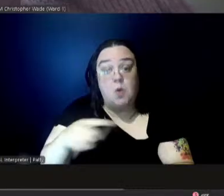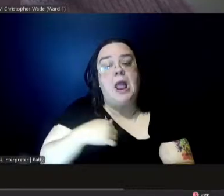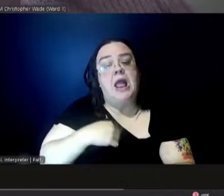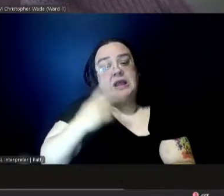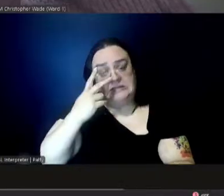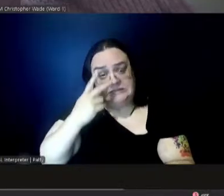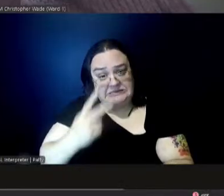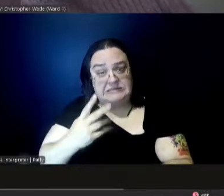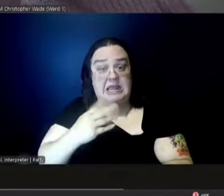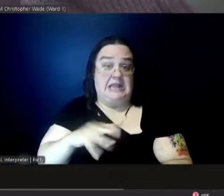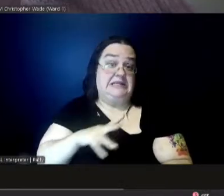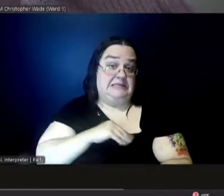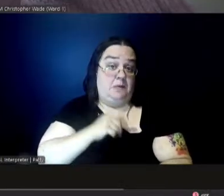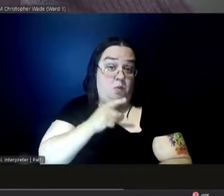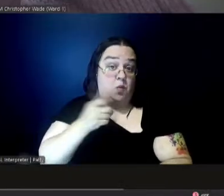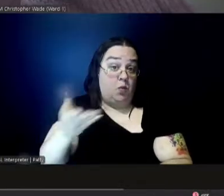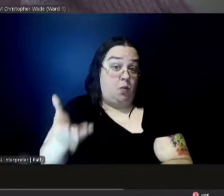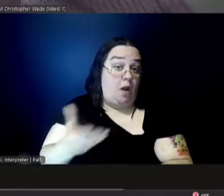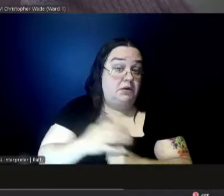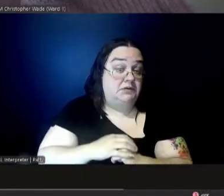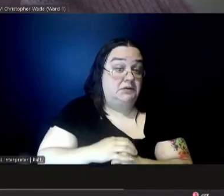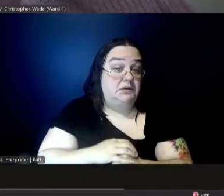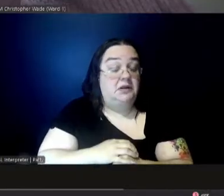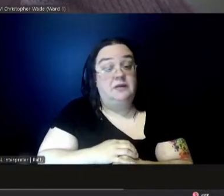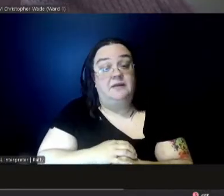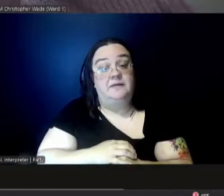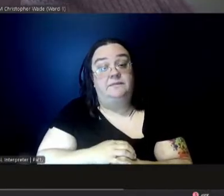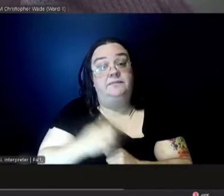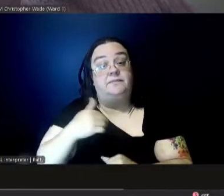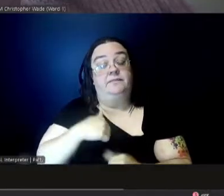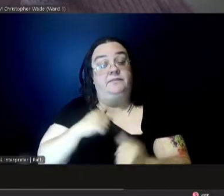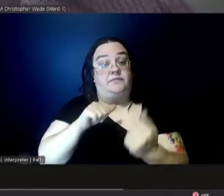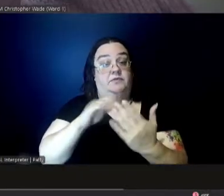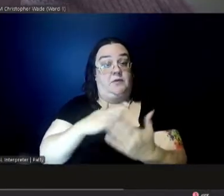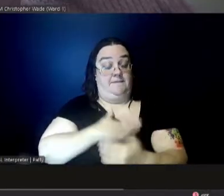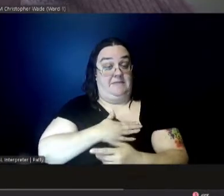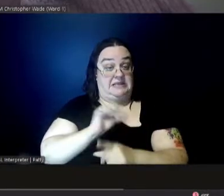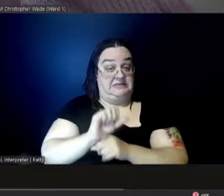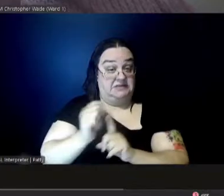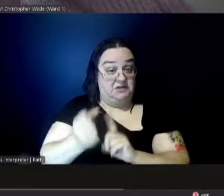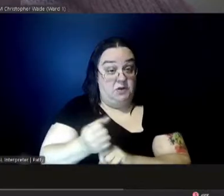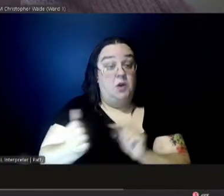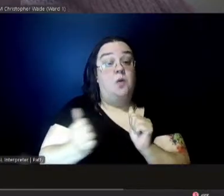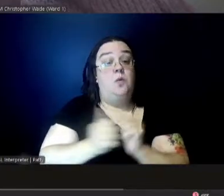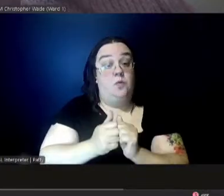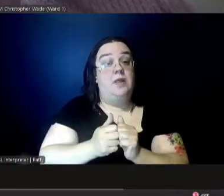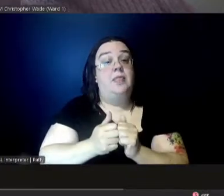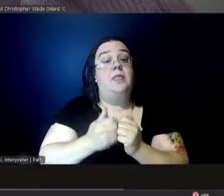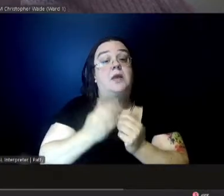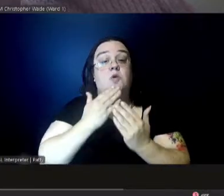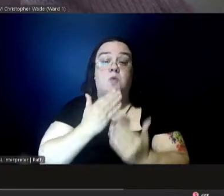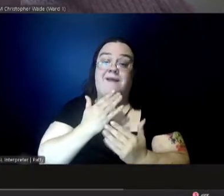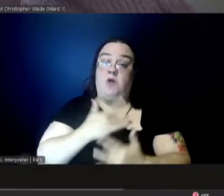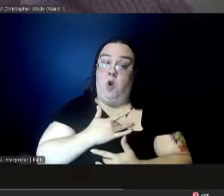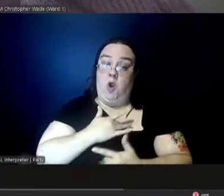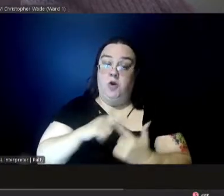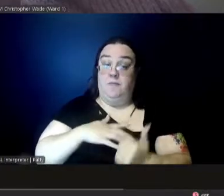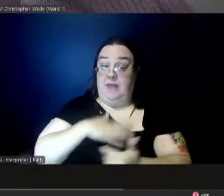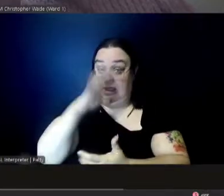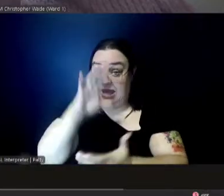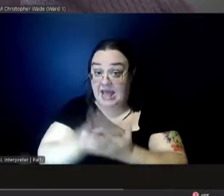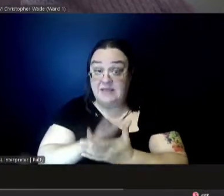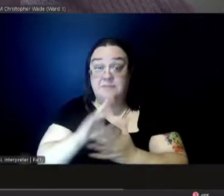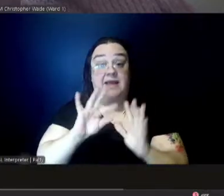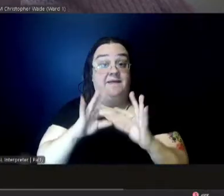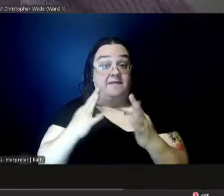accept who you are. I address my situation with a grateful heart to my husband and family,